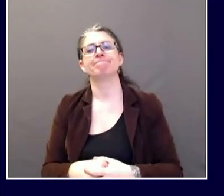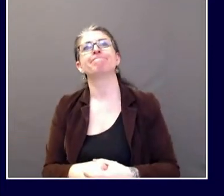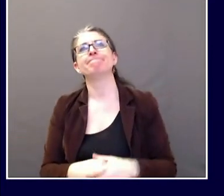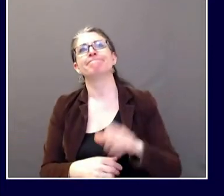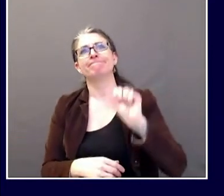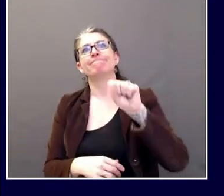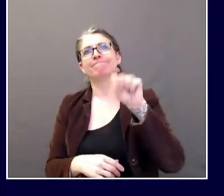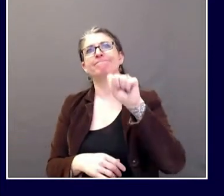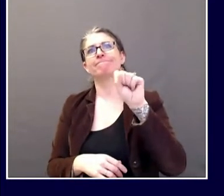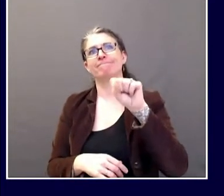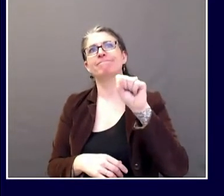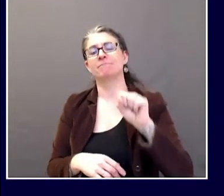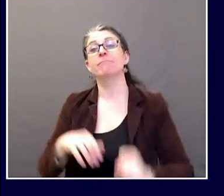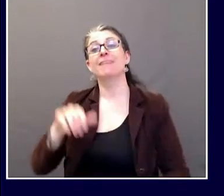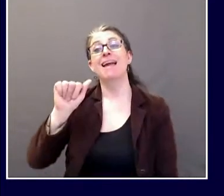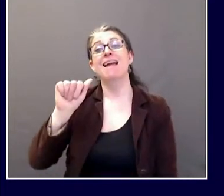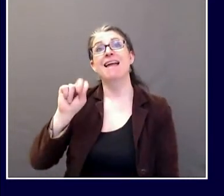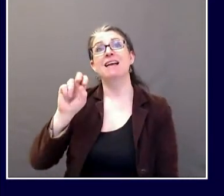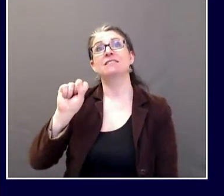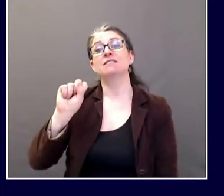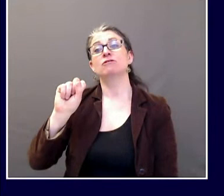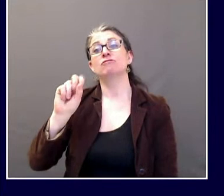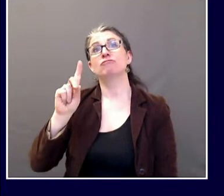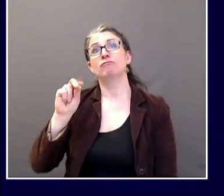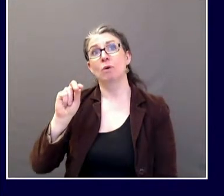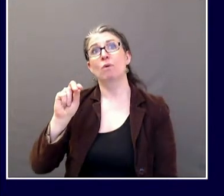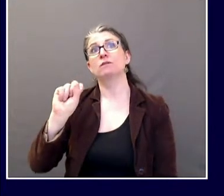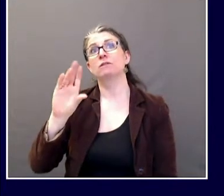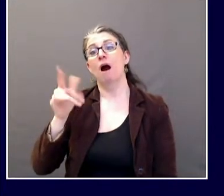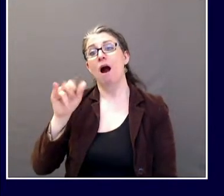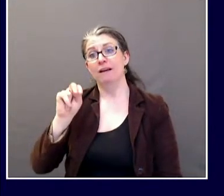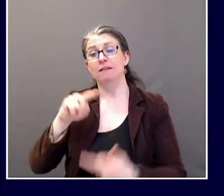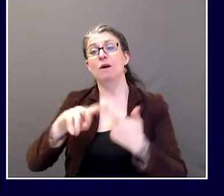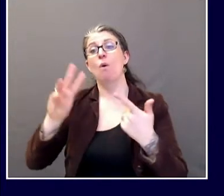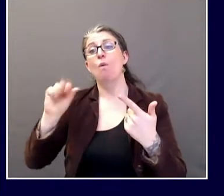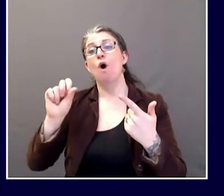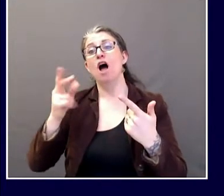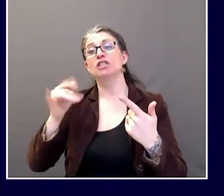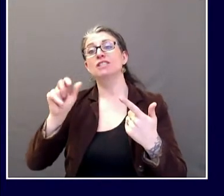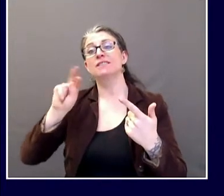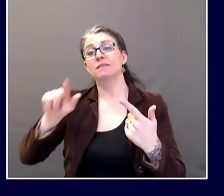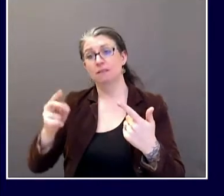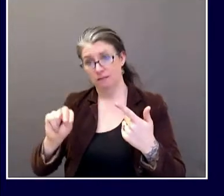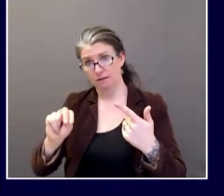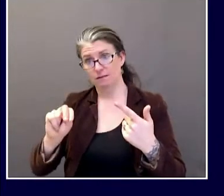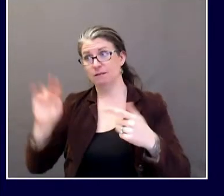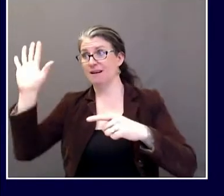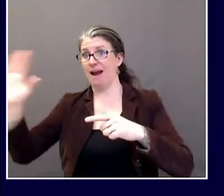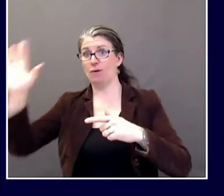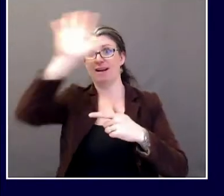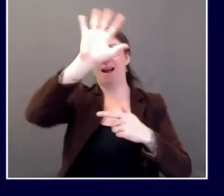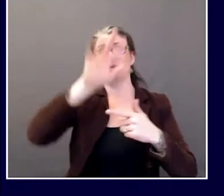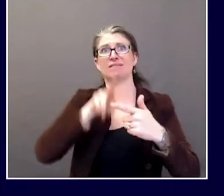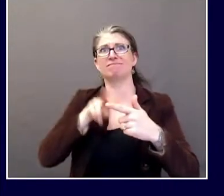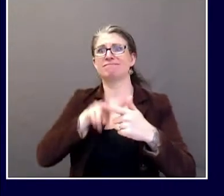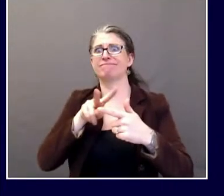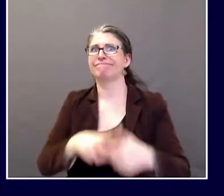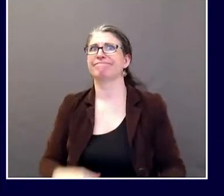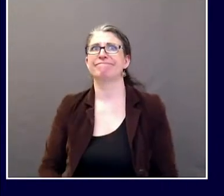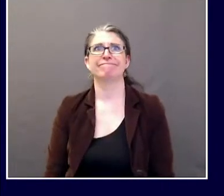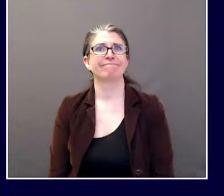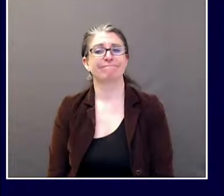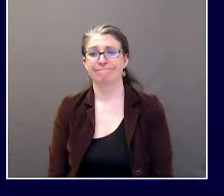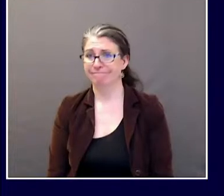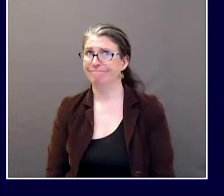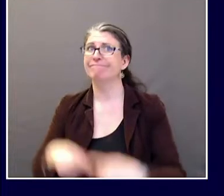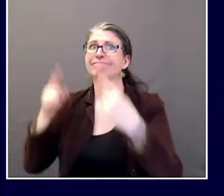look at the data before I either agree or maybe disagree with your summation there. Just